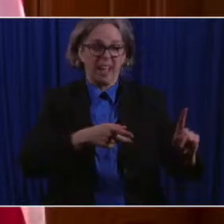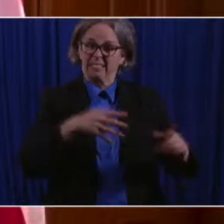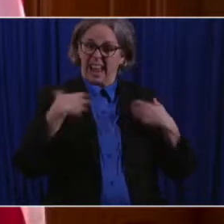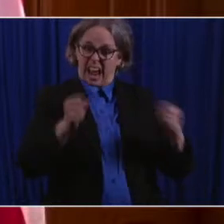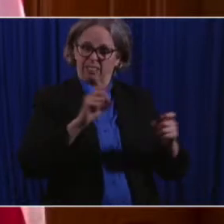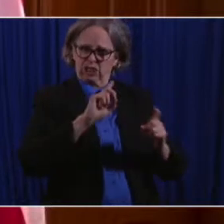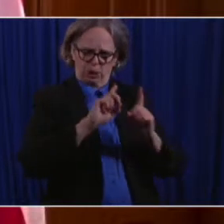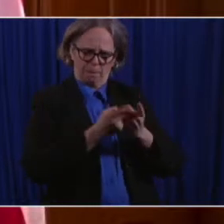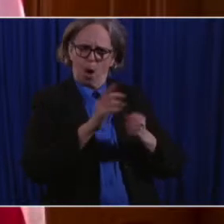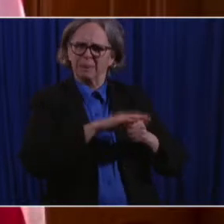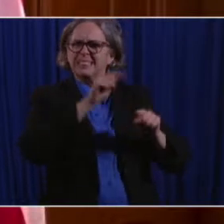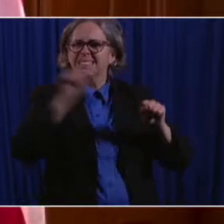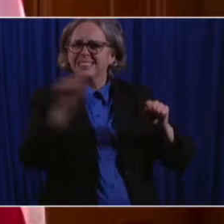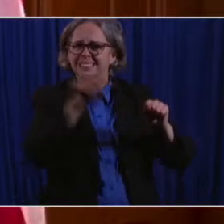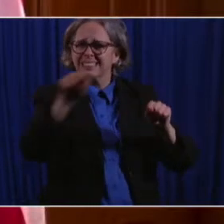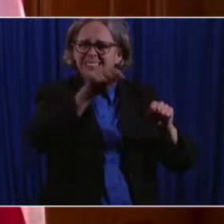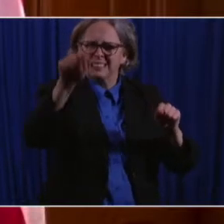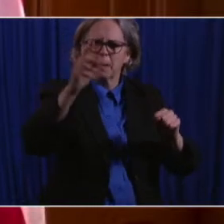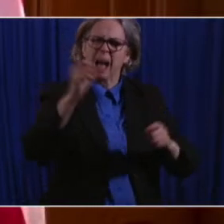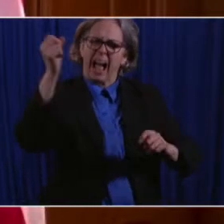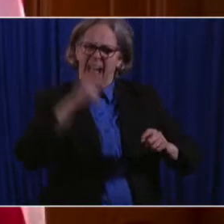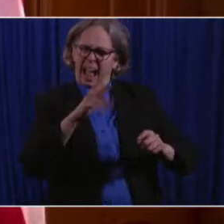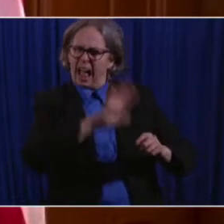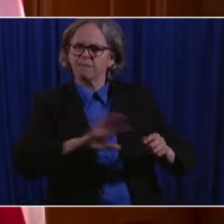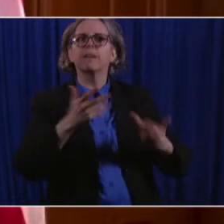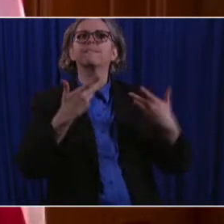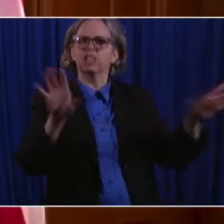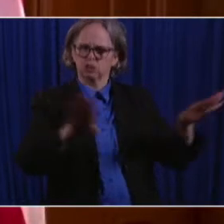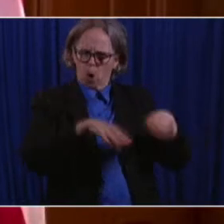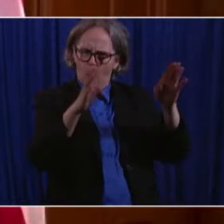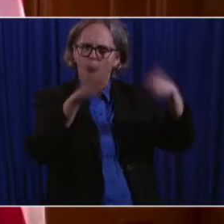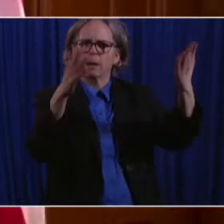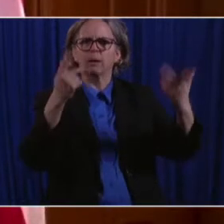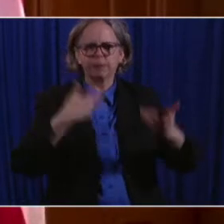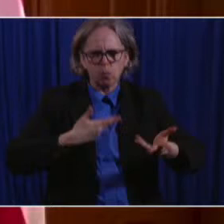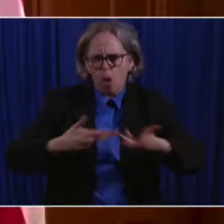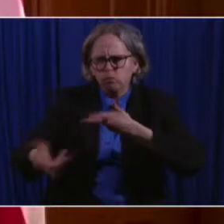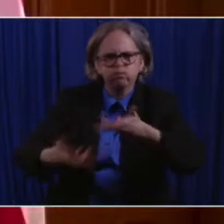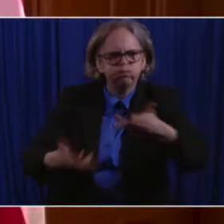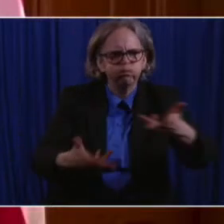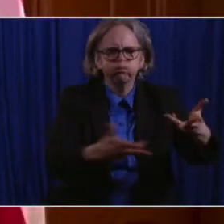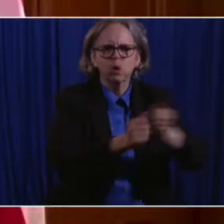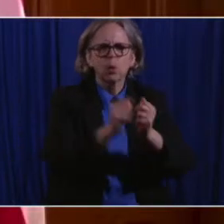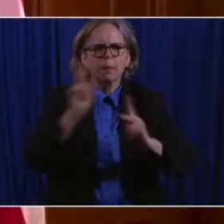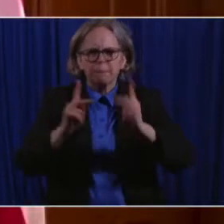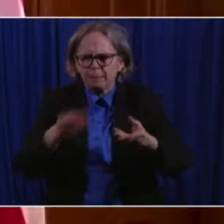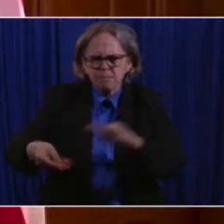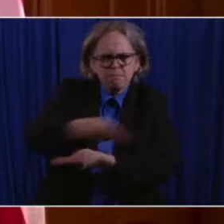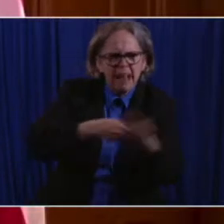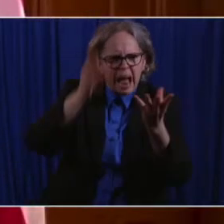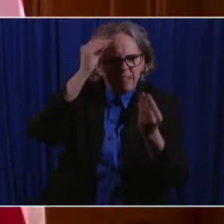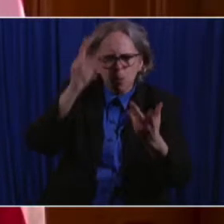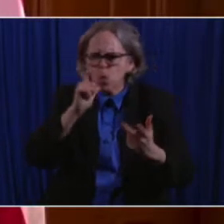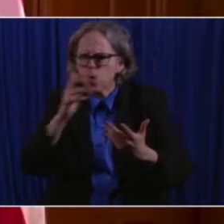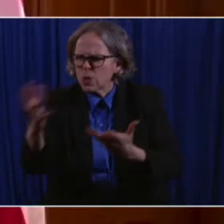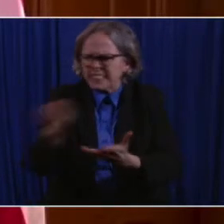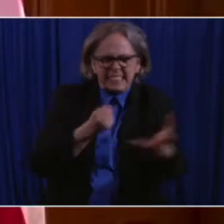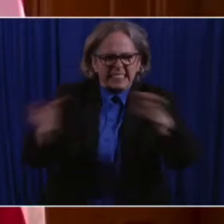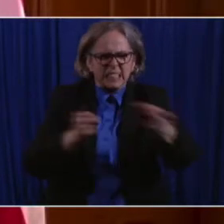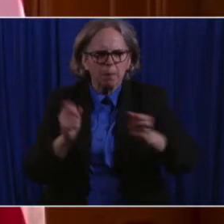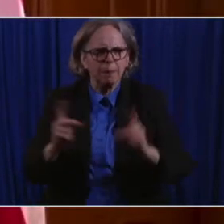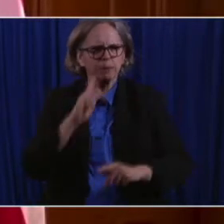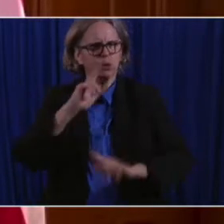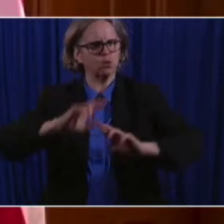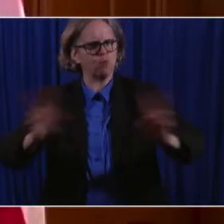other places have as well. So to support these providers, beginning this weekend, we